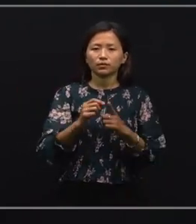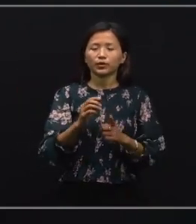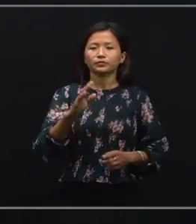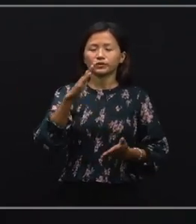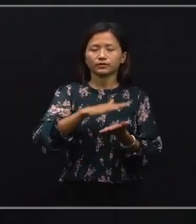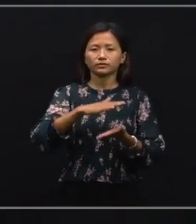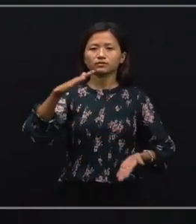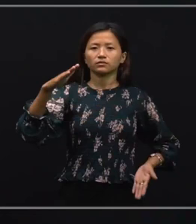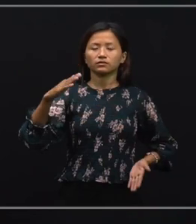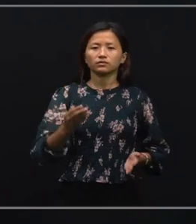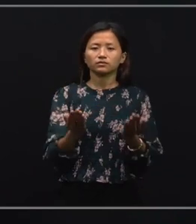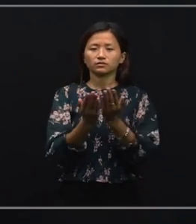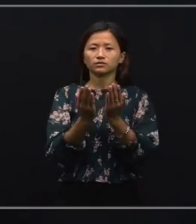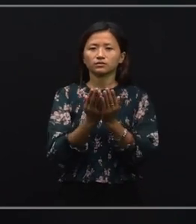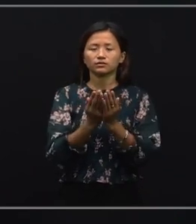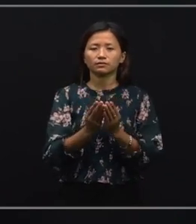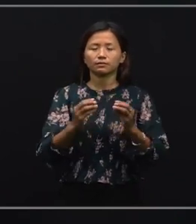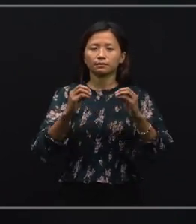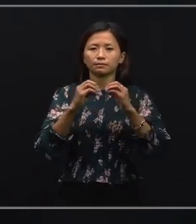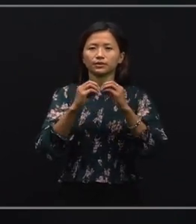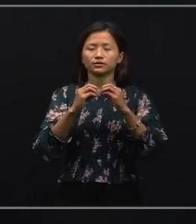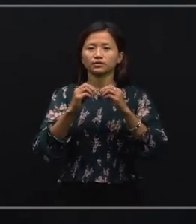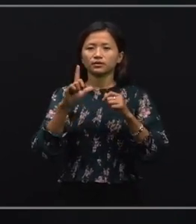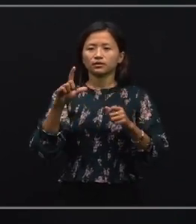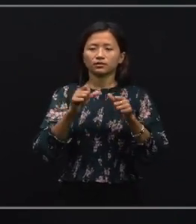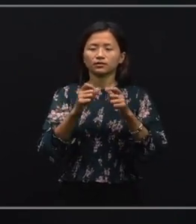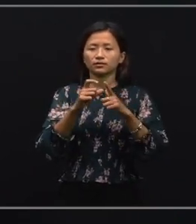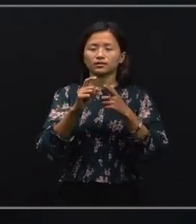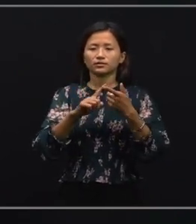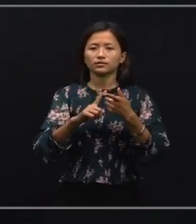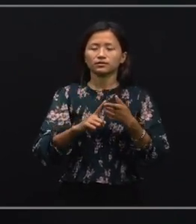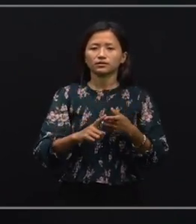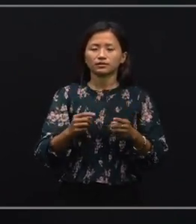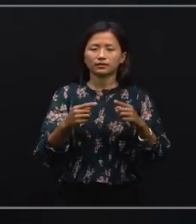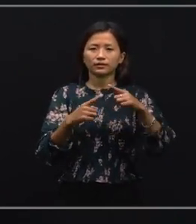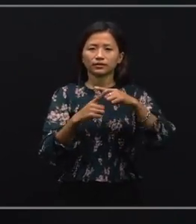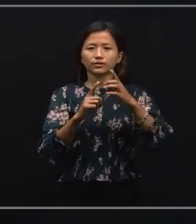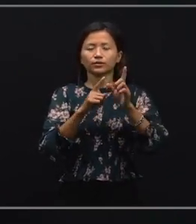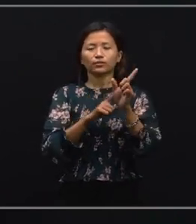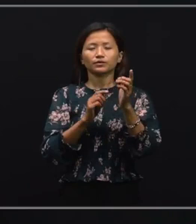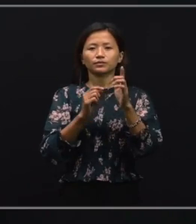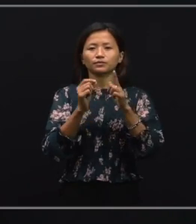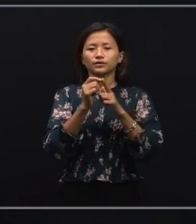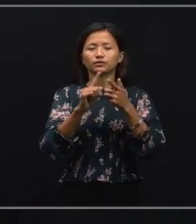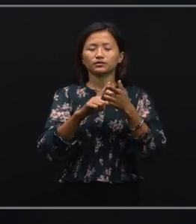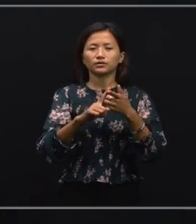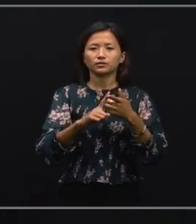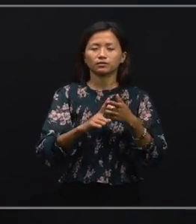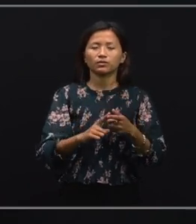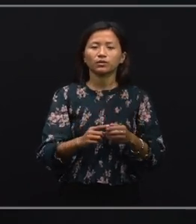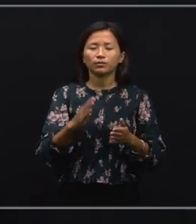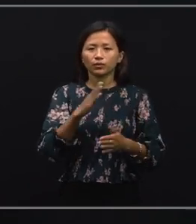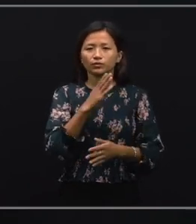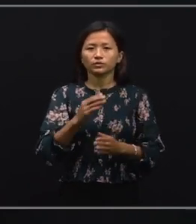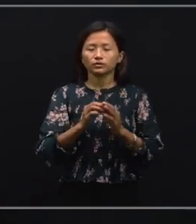poem that we are going to read now is a ballad. A ballad is a type of poem that is almost like a